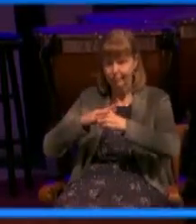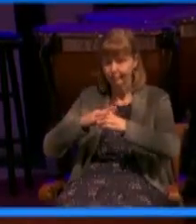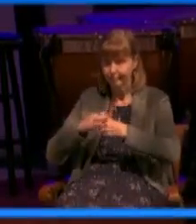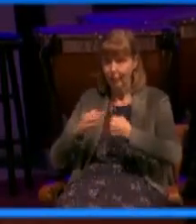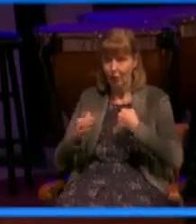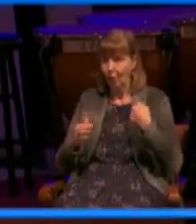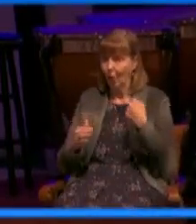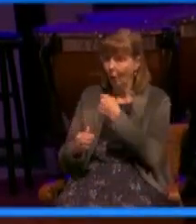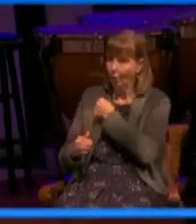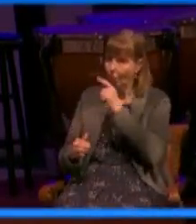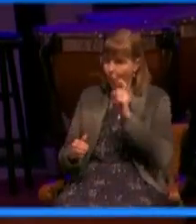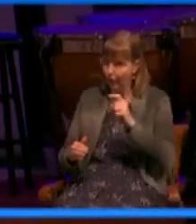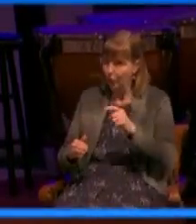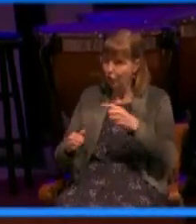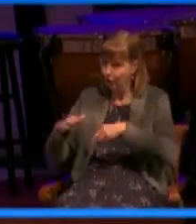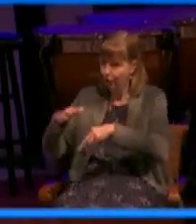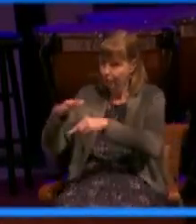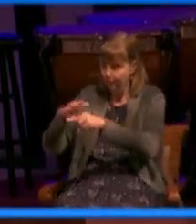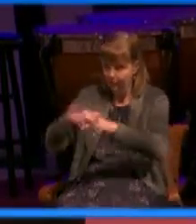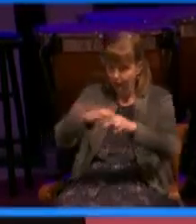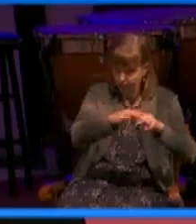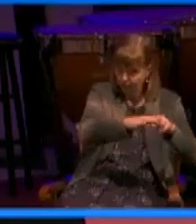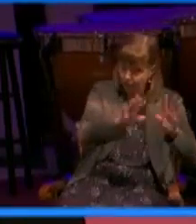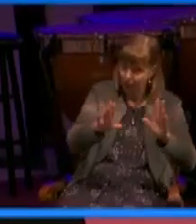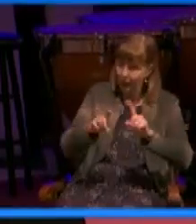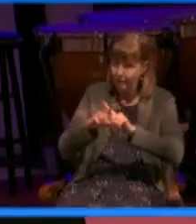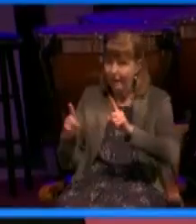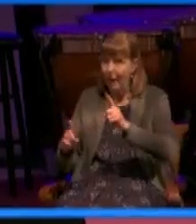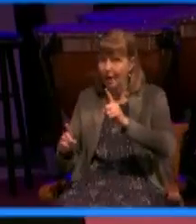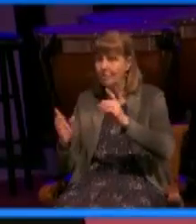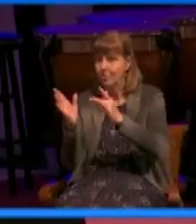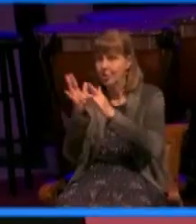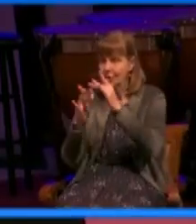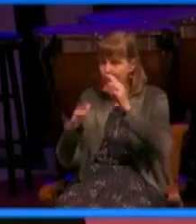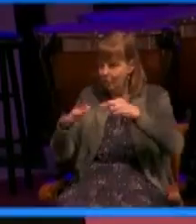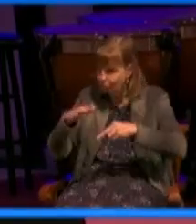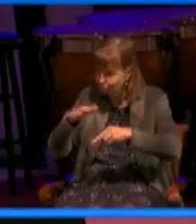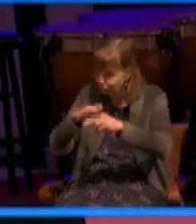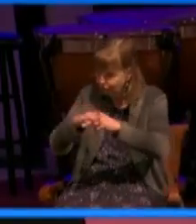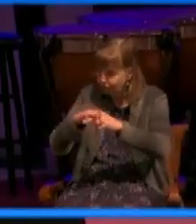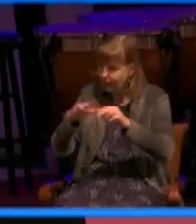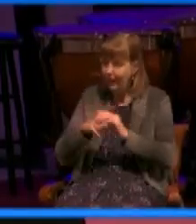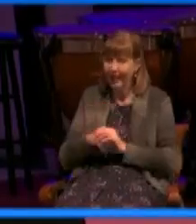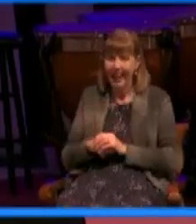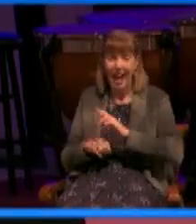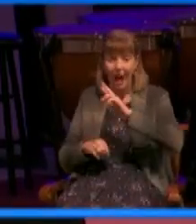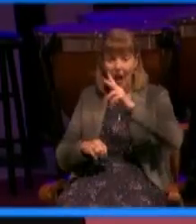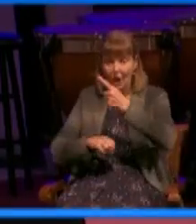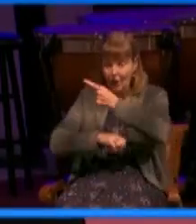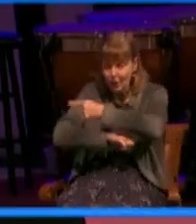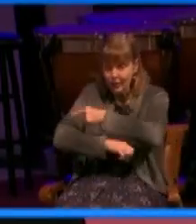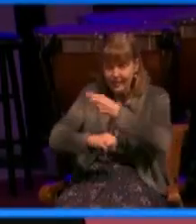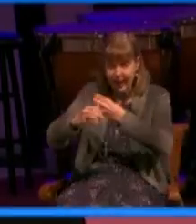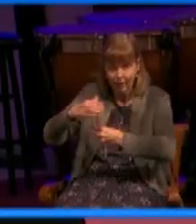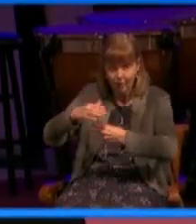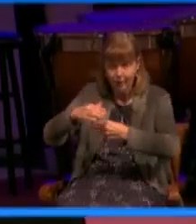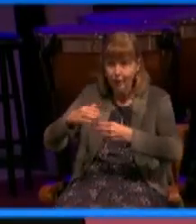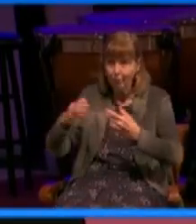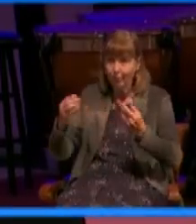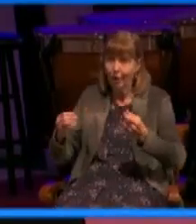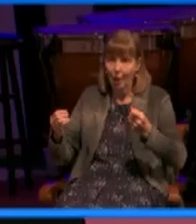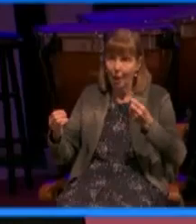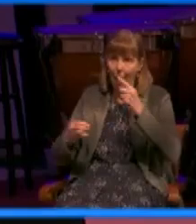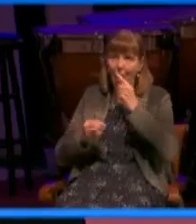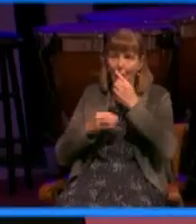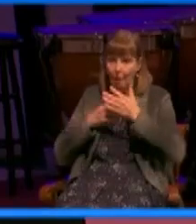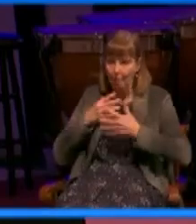had? Of course he did. And on the third day, did he not shake loose from that tomb and blood begin to pour through his veins and air begin to fill his lungs